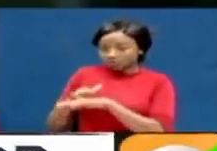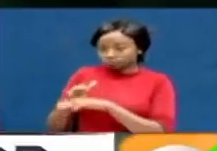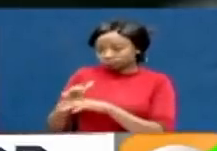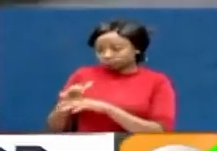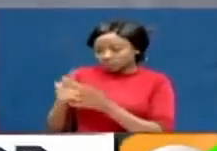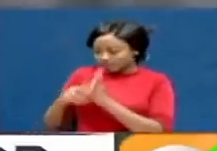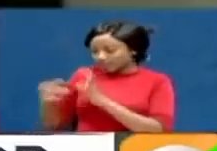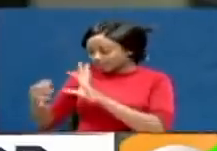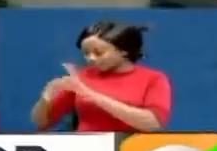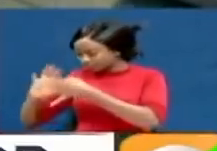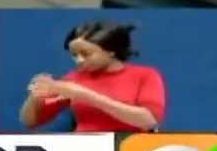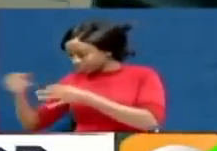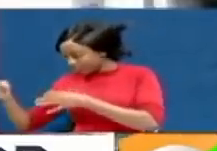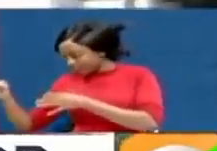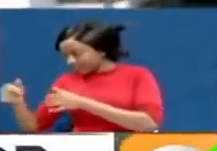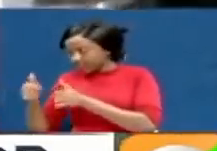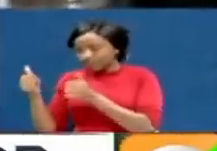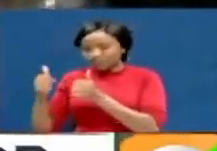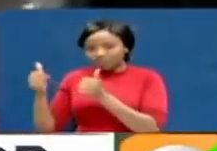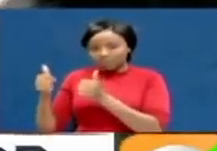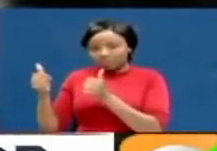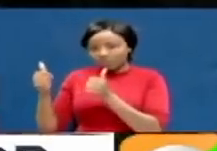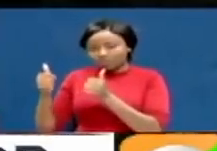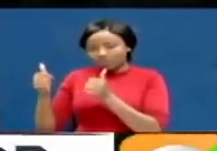the connections are in order.